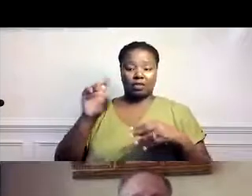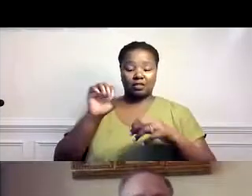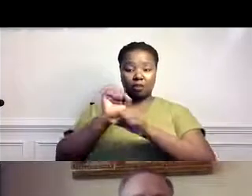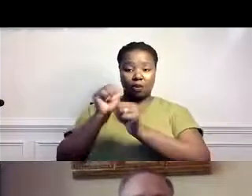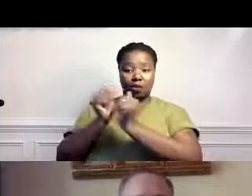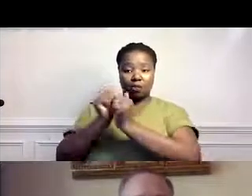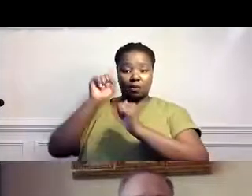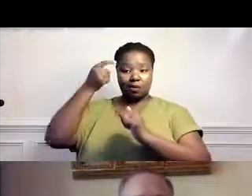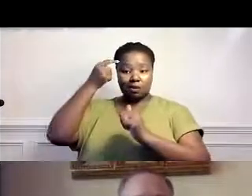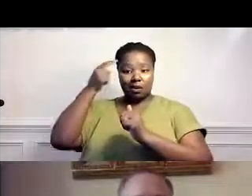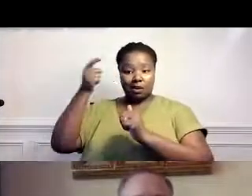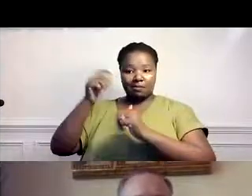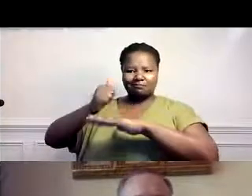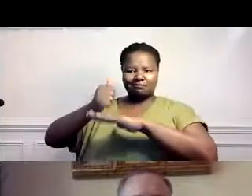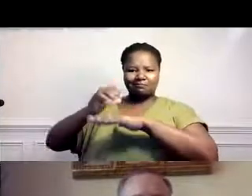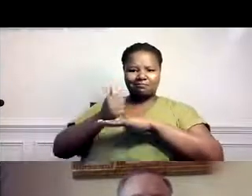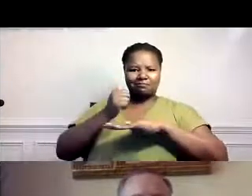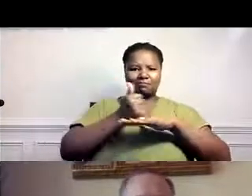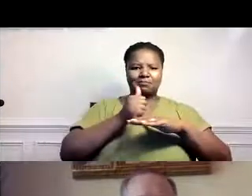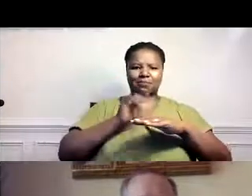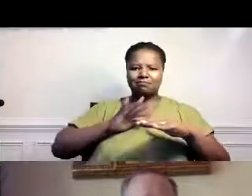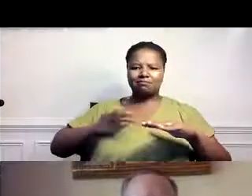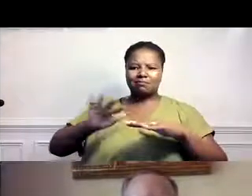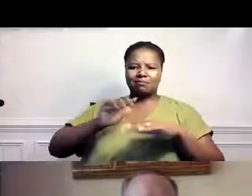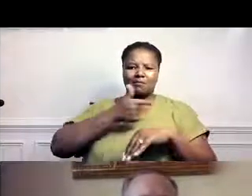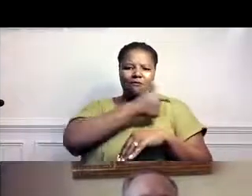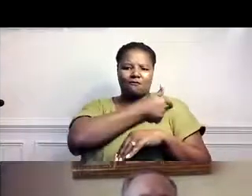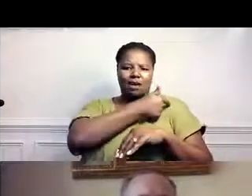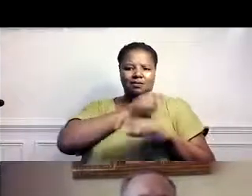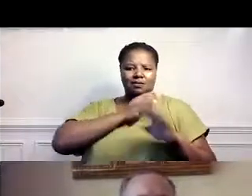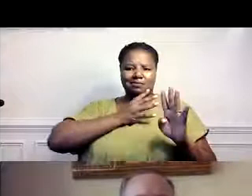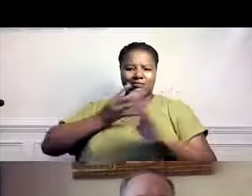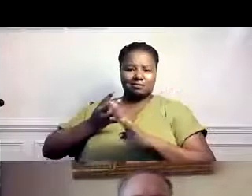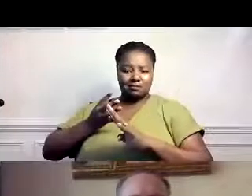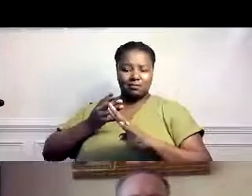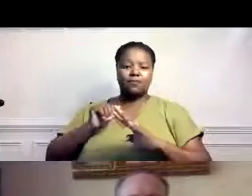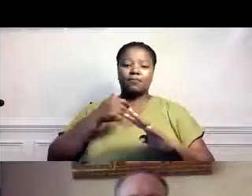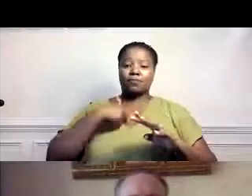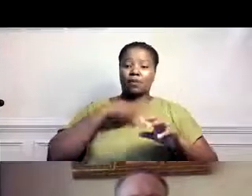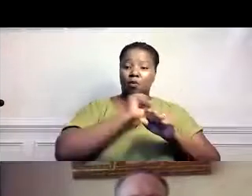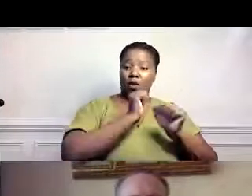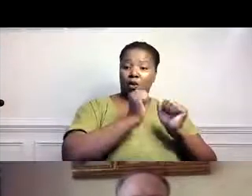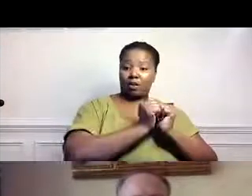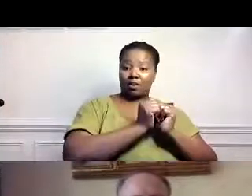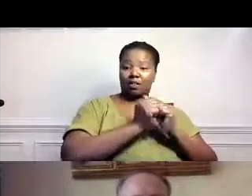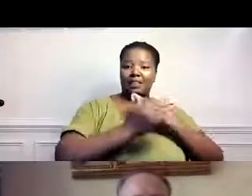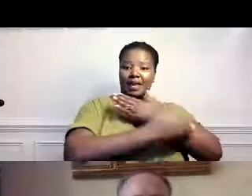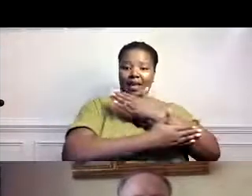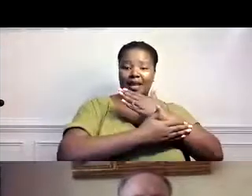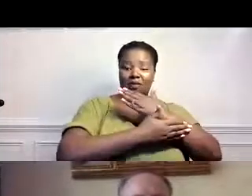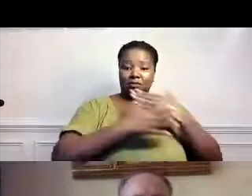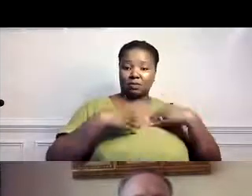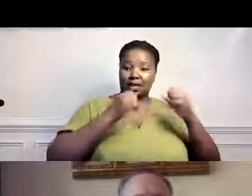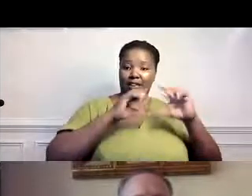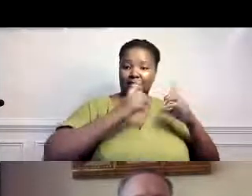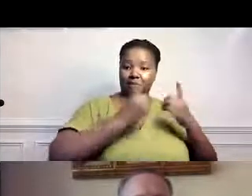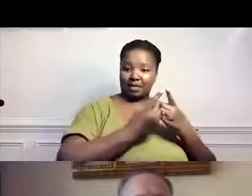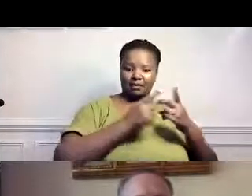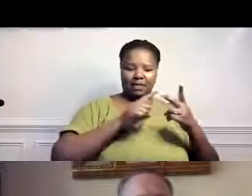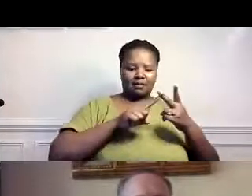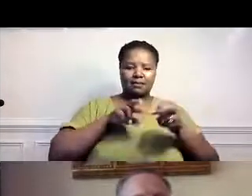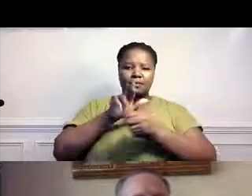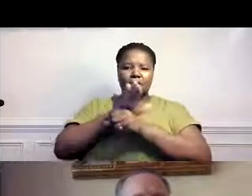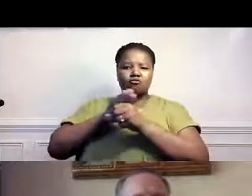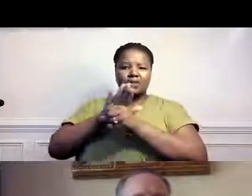of vaccine providers, has worked closely with the county health departments and the regional centers and independent